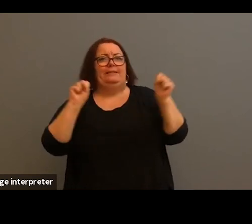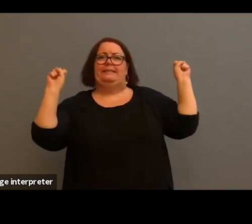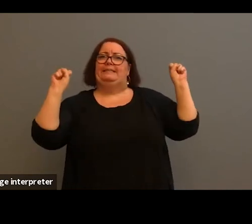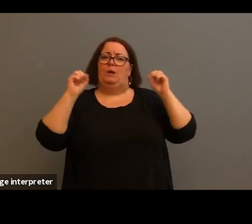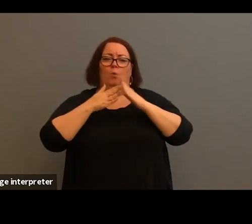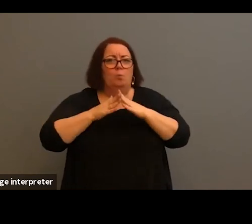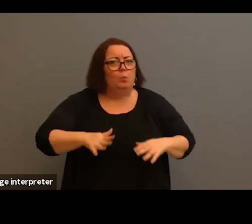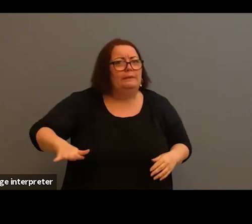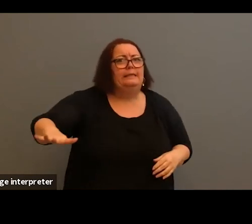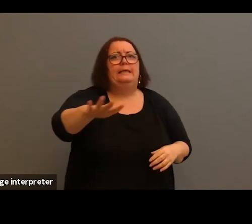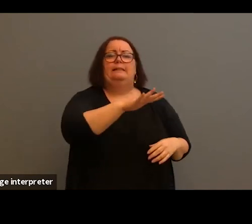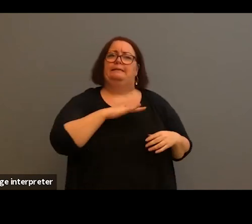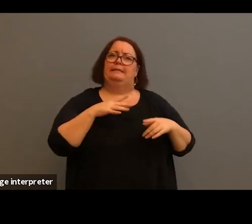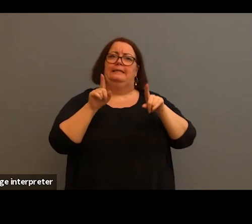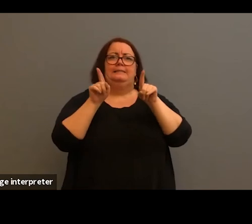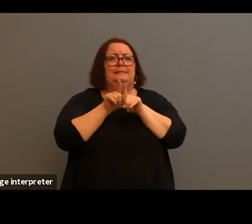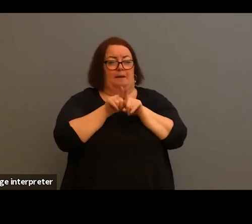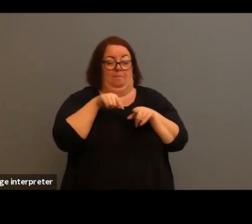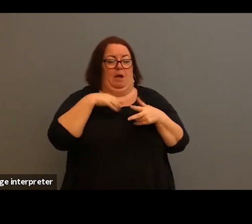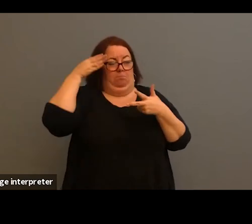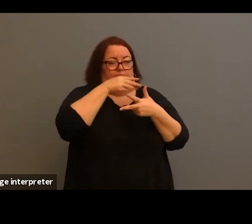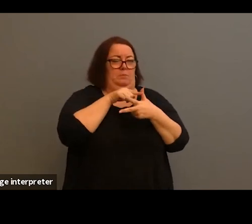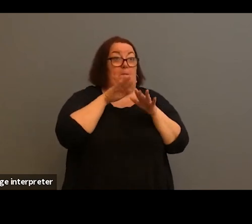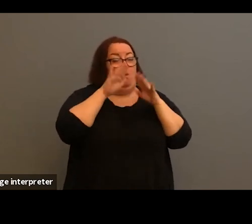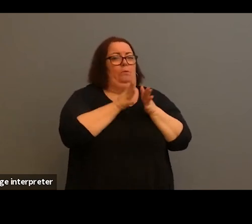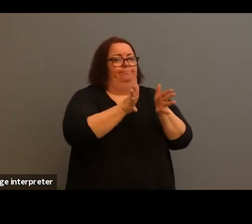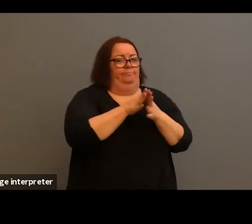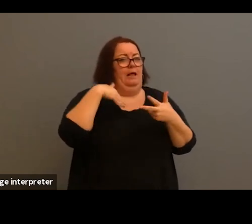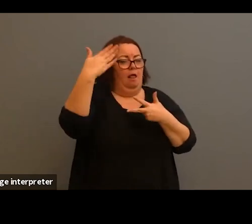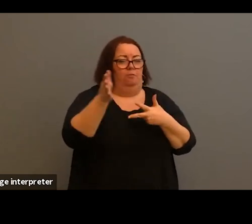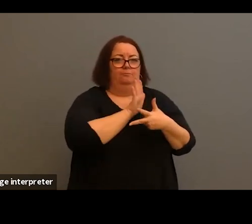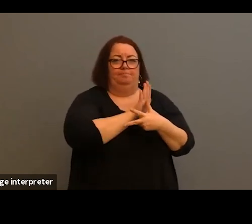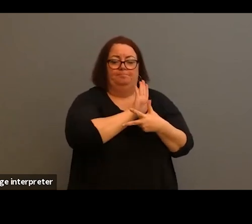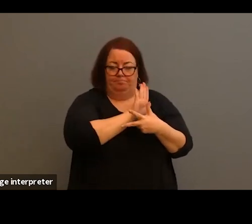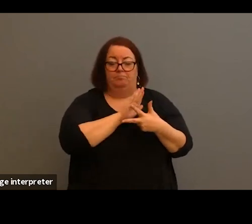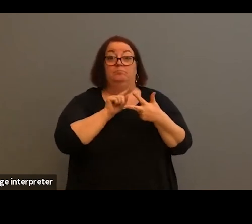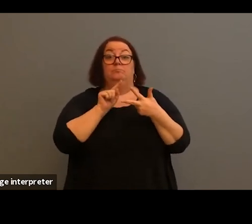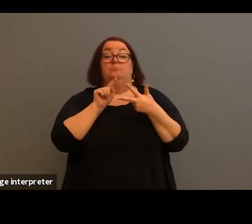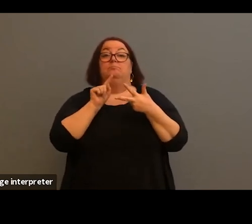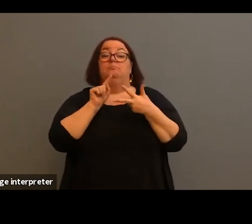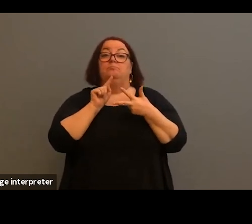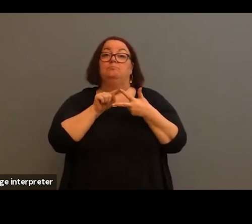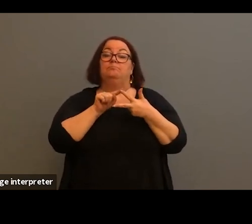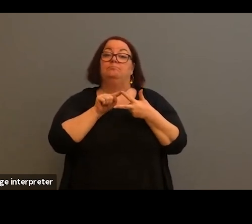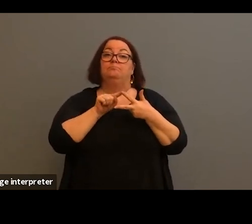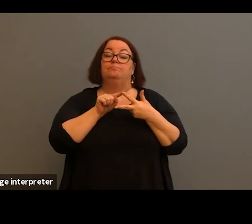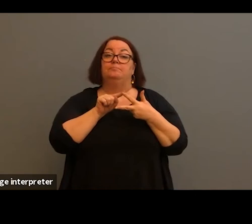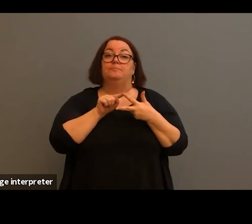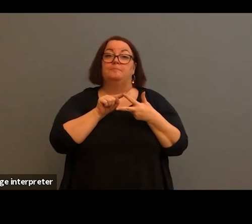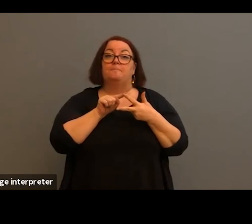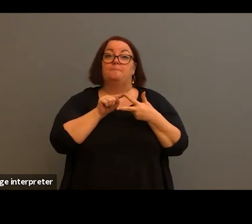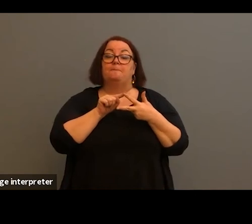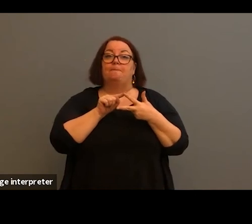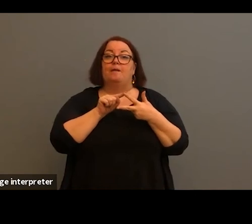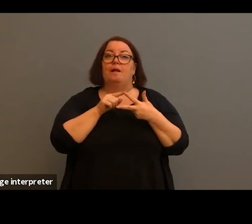reflections with you on that. We have an area that deals with enjoying of European rights, and we talk there